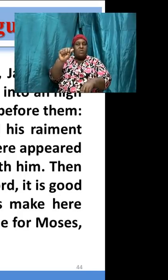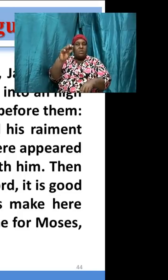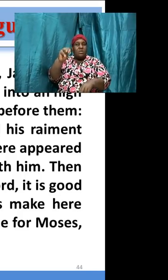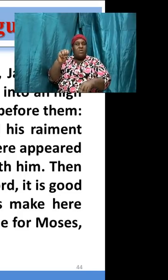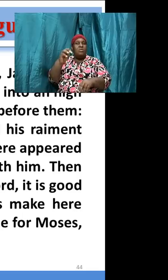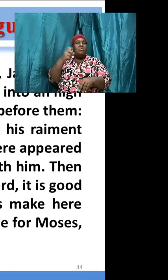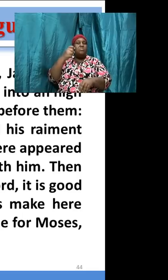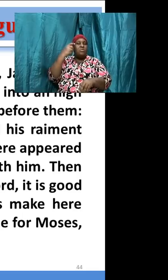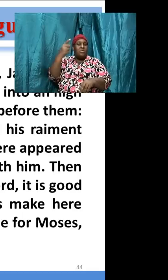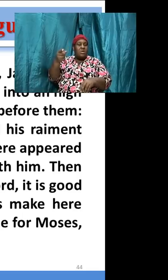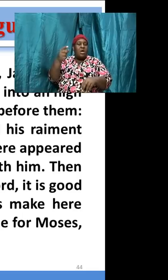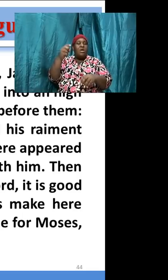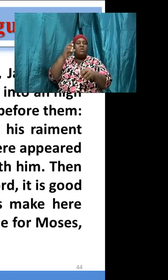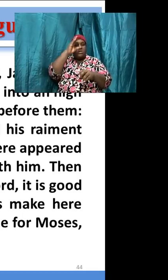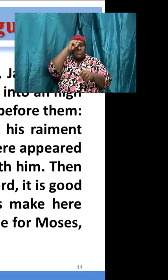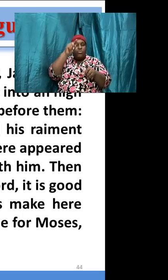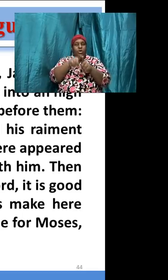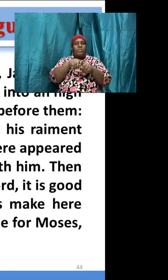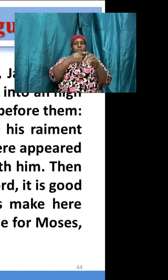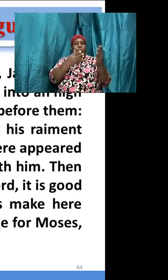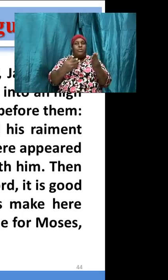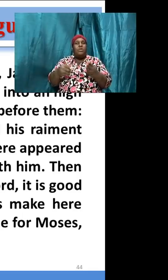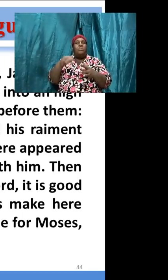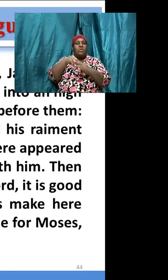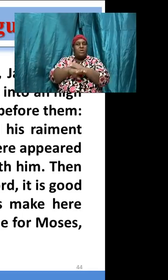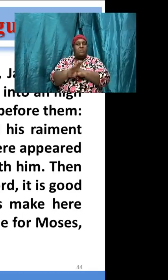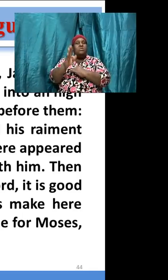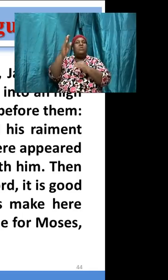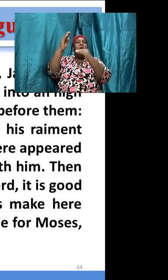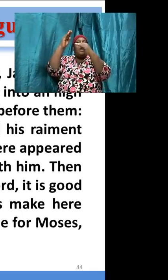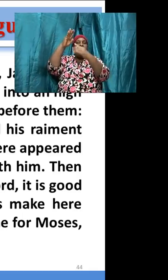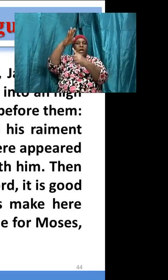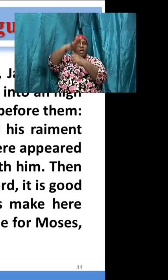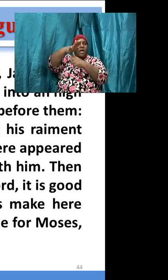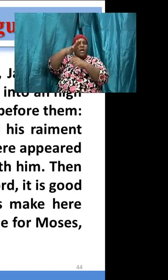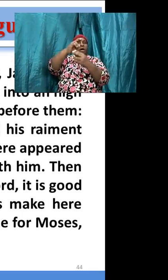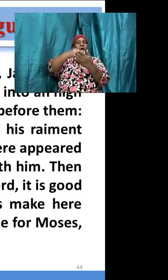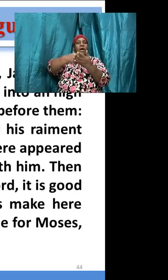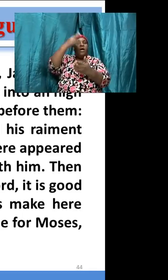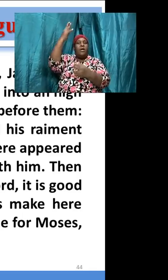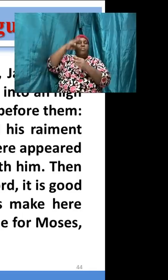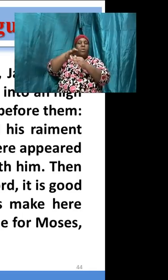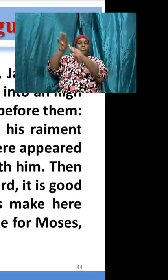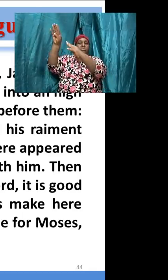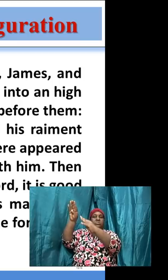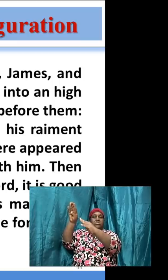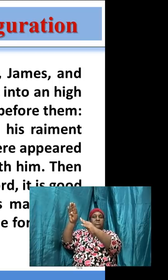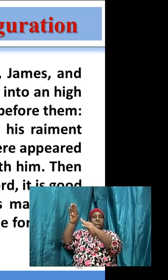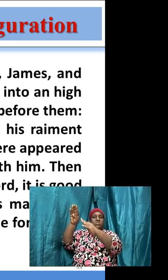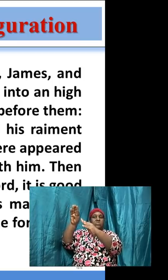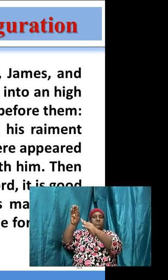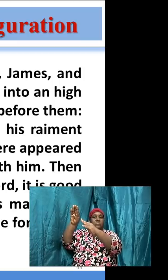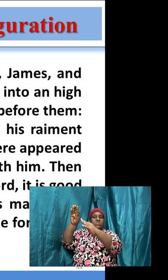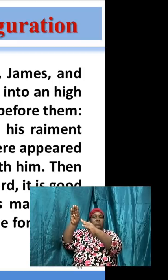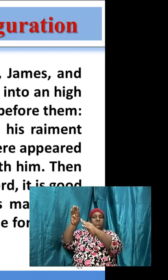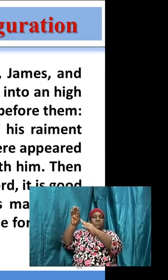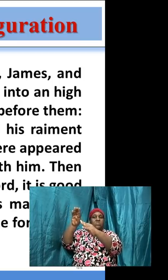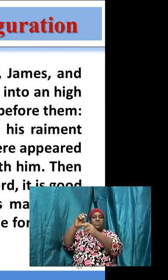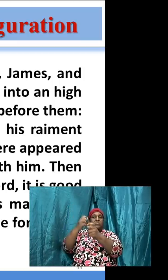brother, and bring them up into a high mountain apart, and was transfigured before